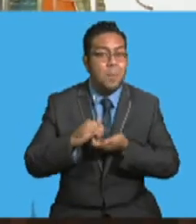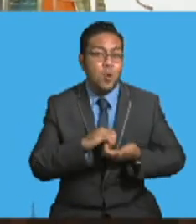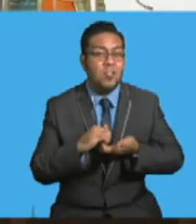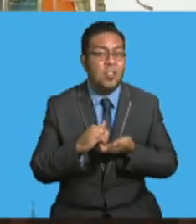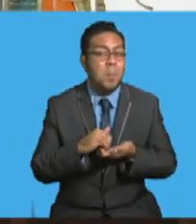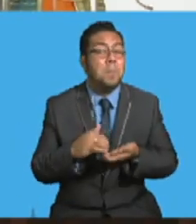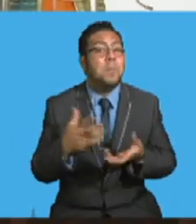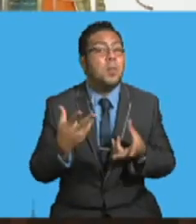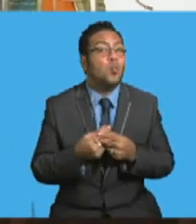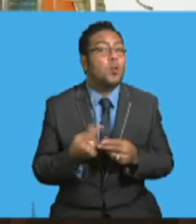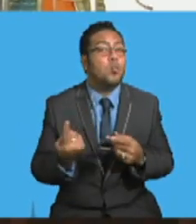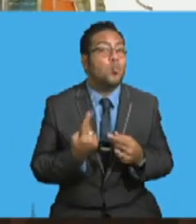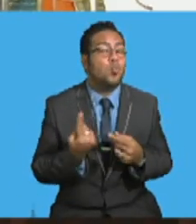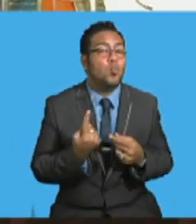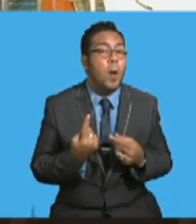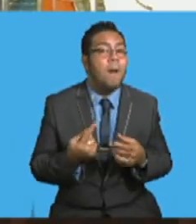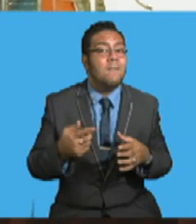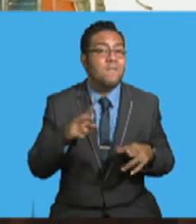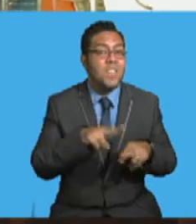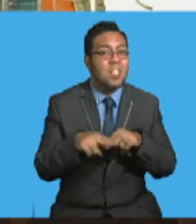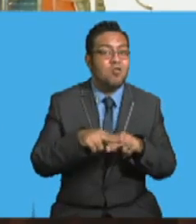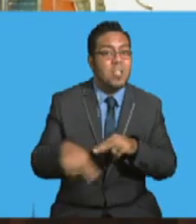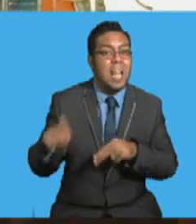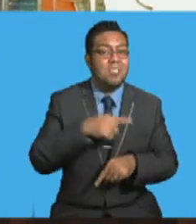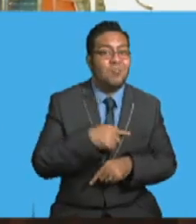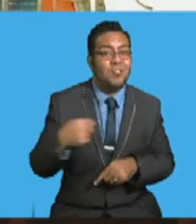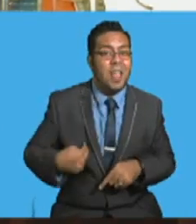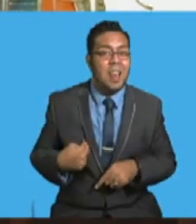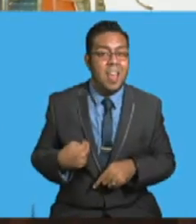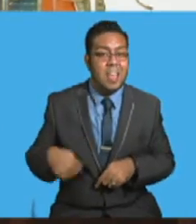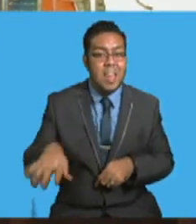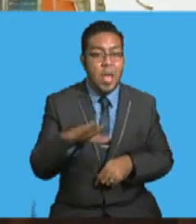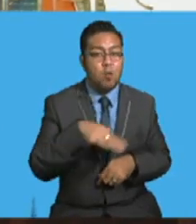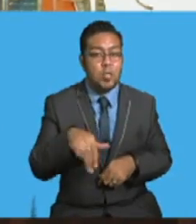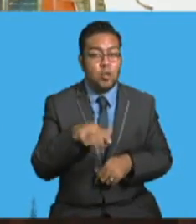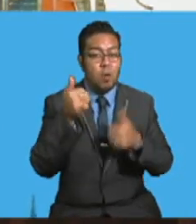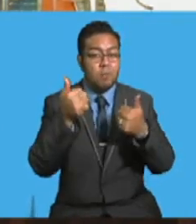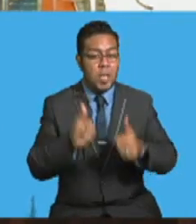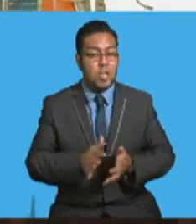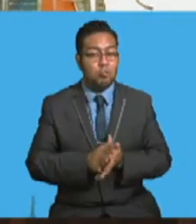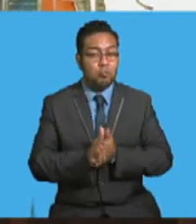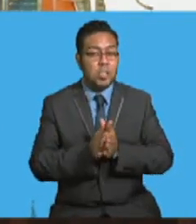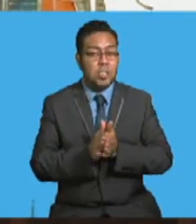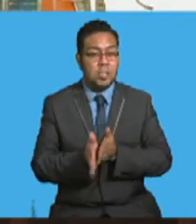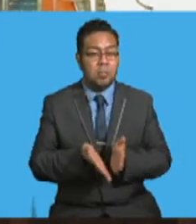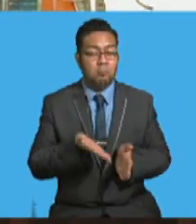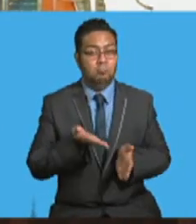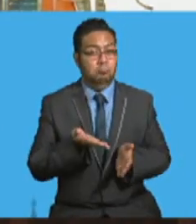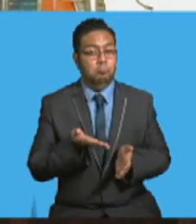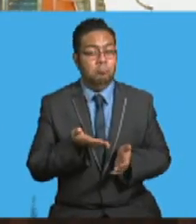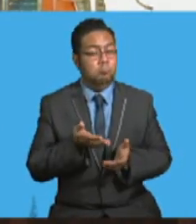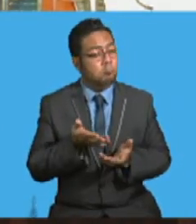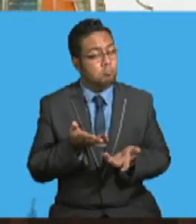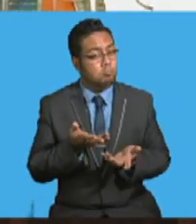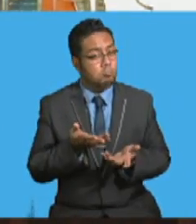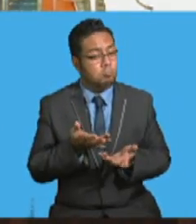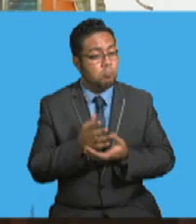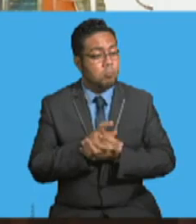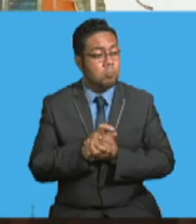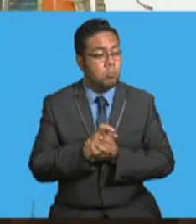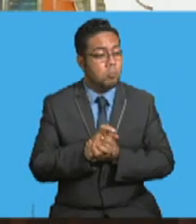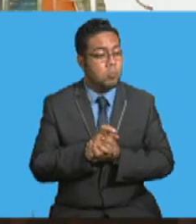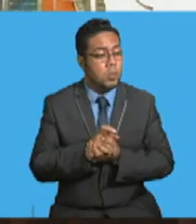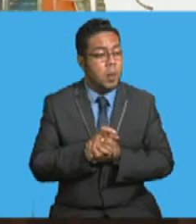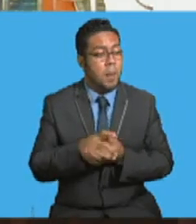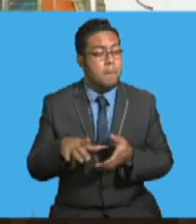and China in areas of mutual interest under the Belt and Road Initiative. Belt and